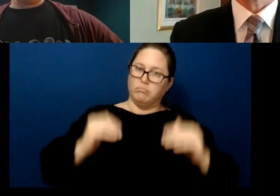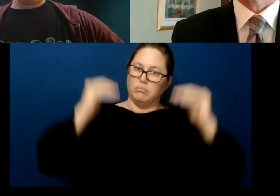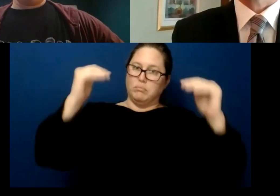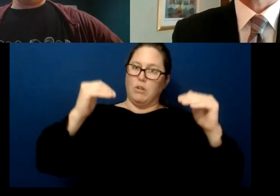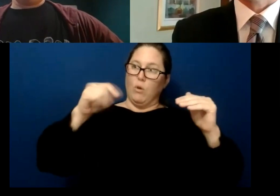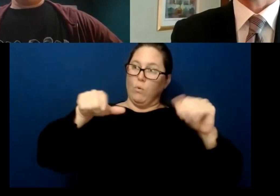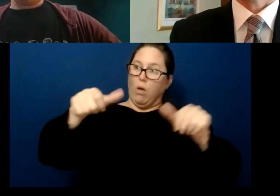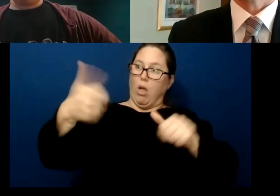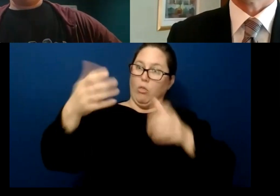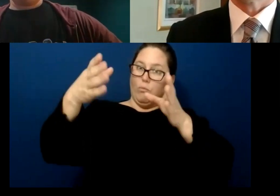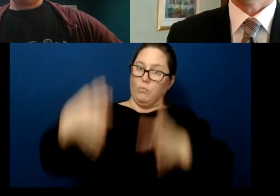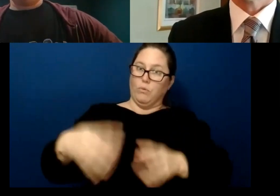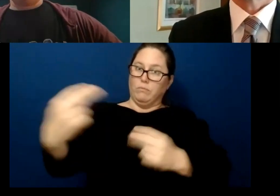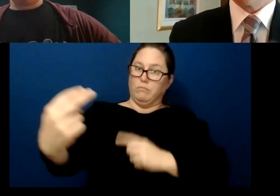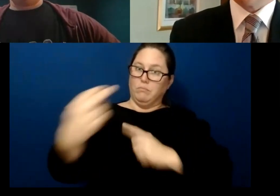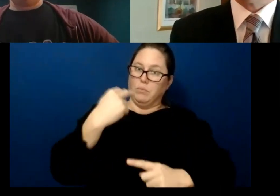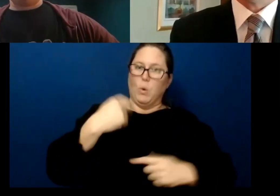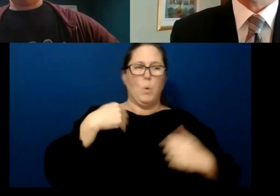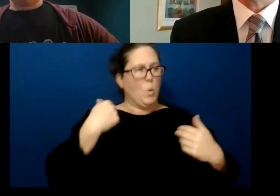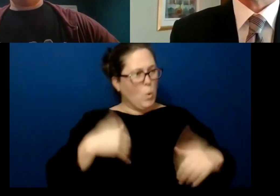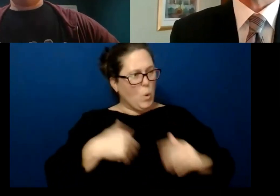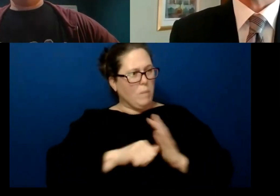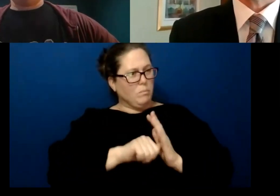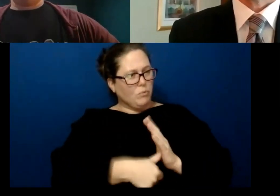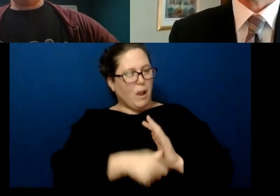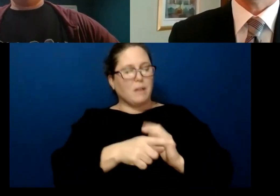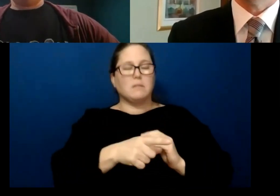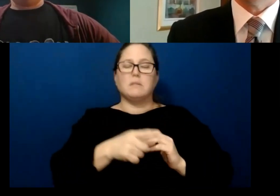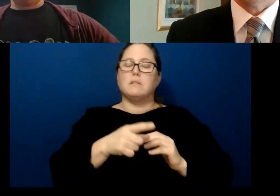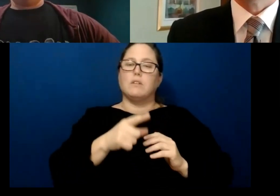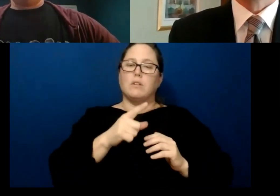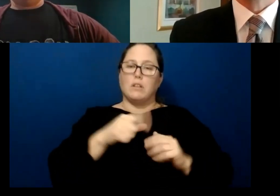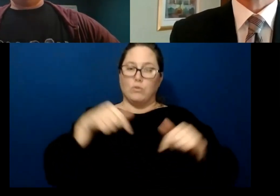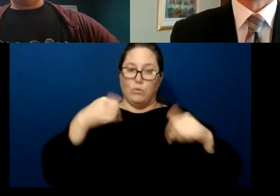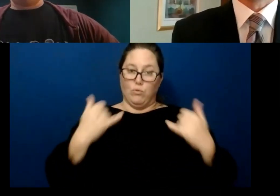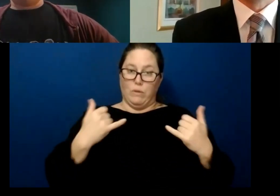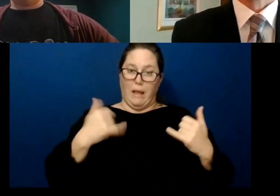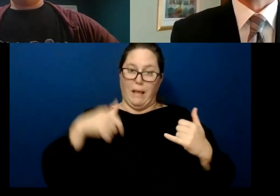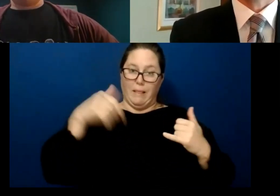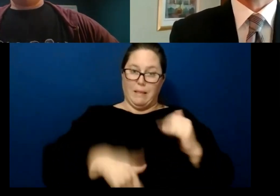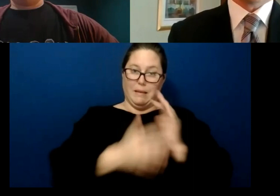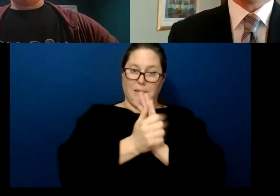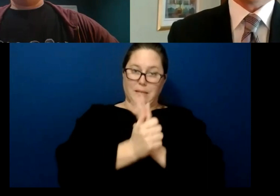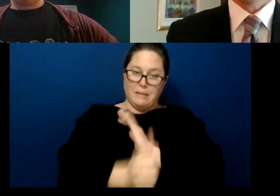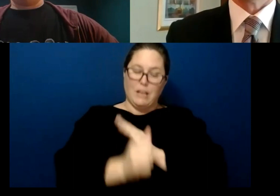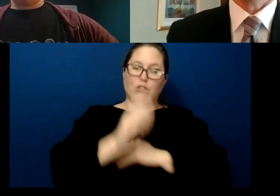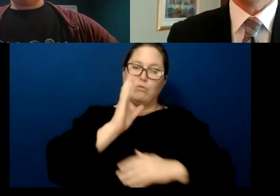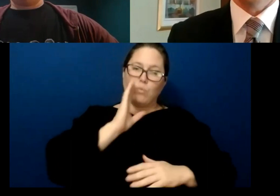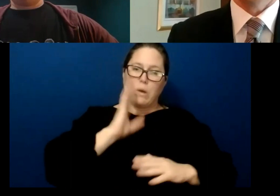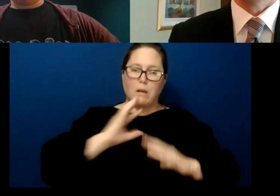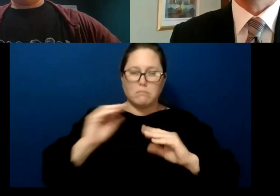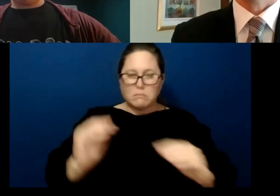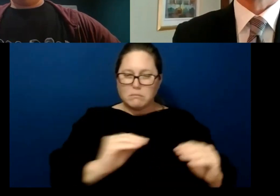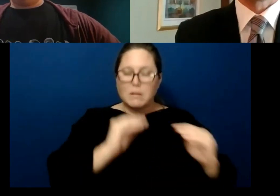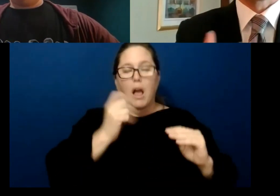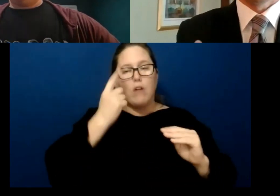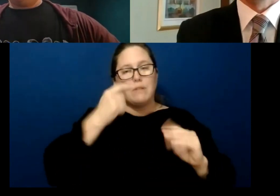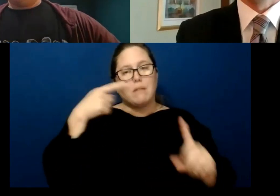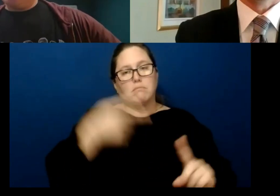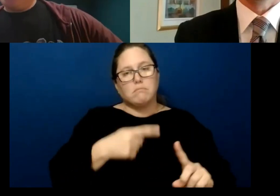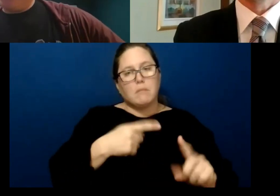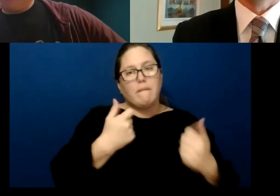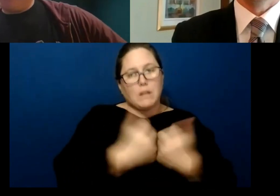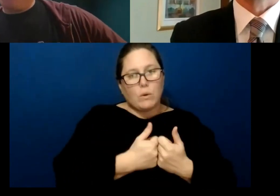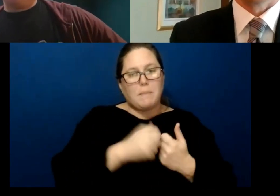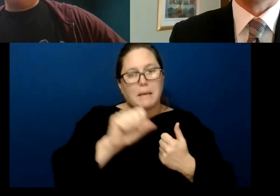we're going to learn some of those techniques and skills throughout our conversation today. Even though it's about video games, as our guest will tell you too, it's also